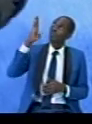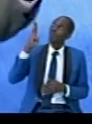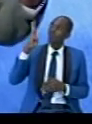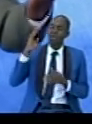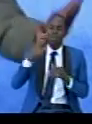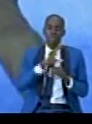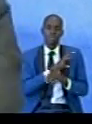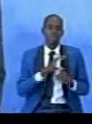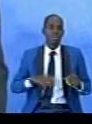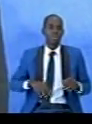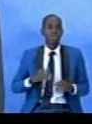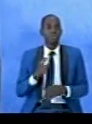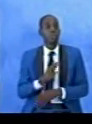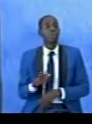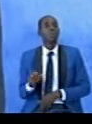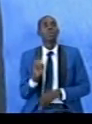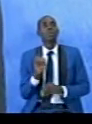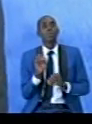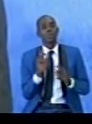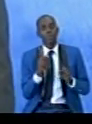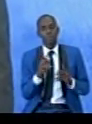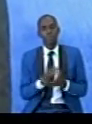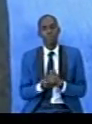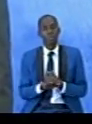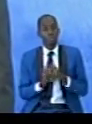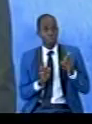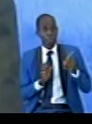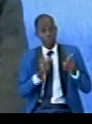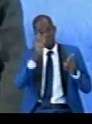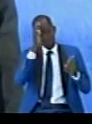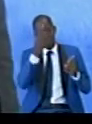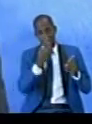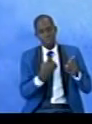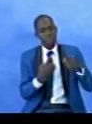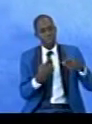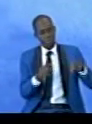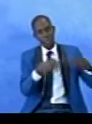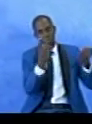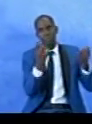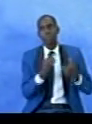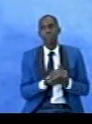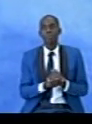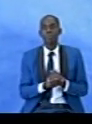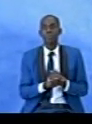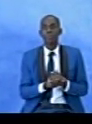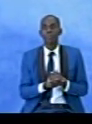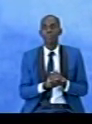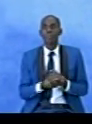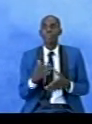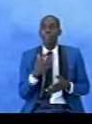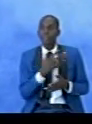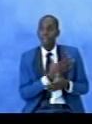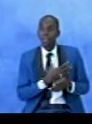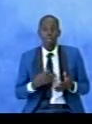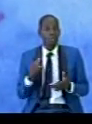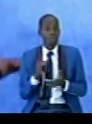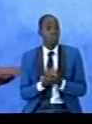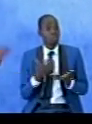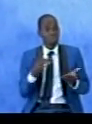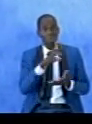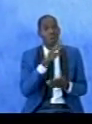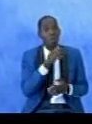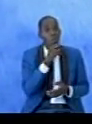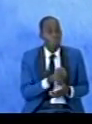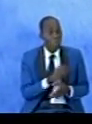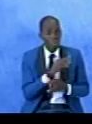the children will say, okay, you can go your way, and they abandon you. And he'll not bring money, and he'll not